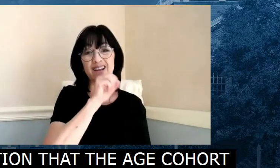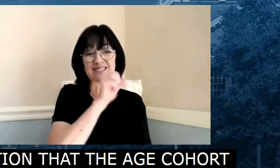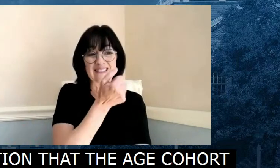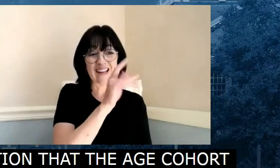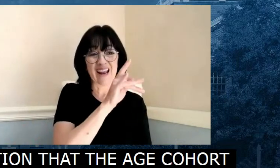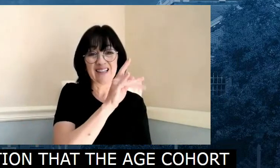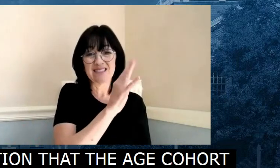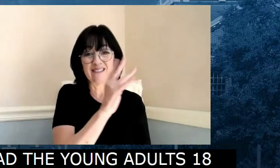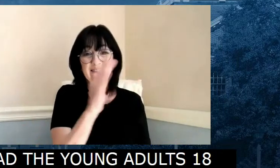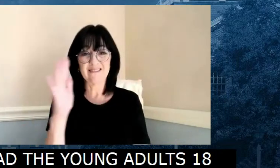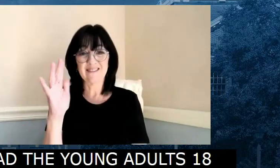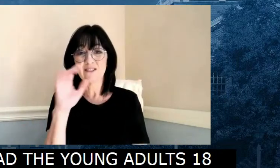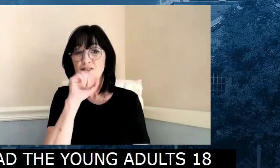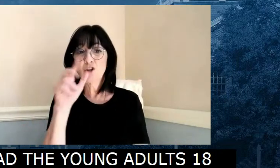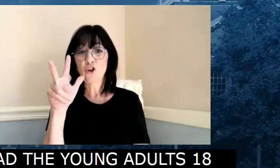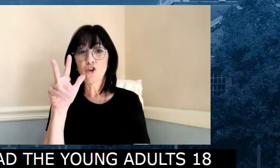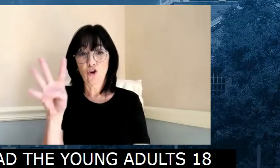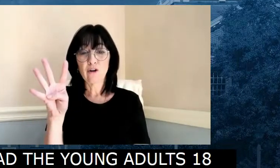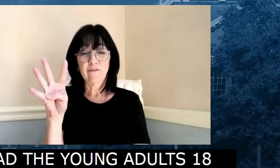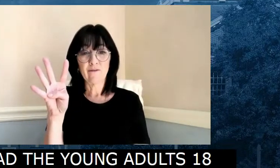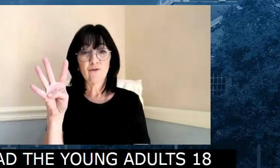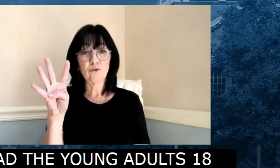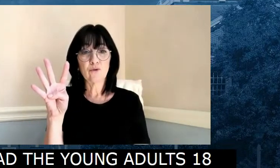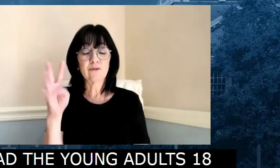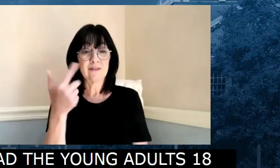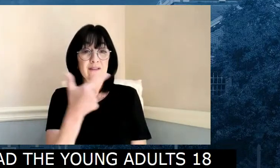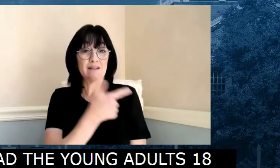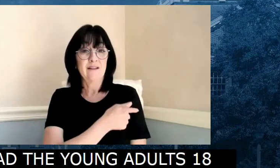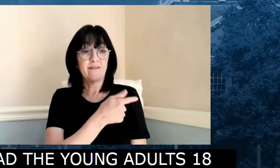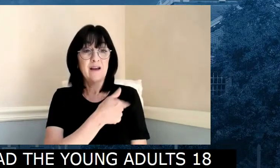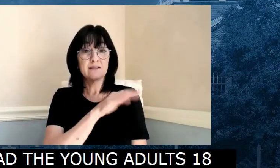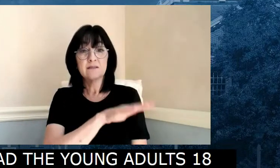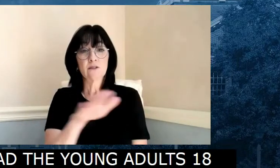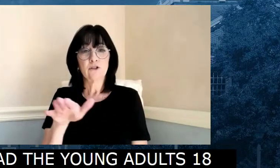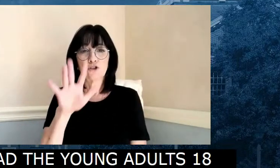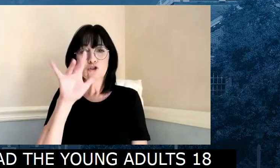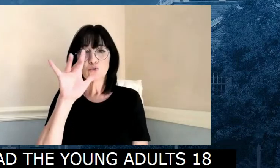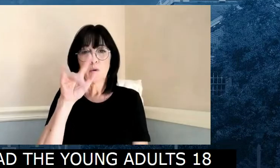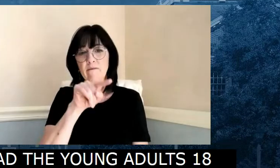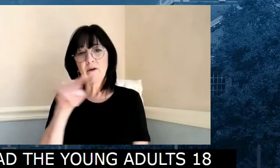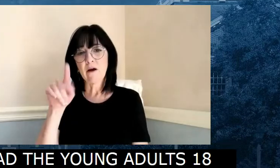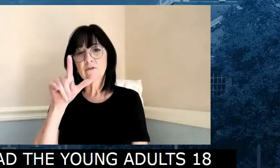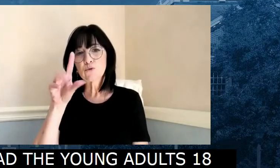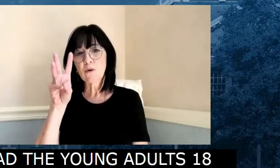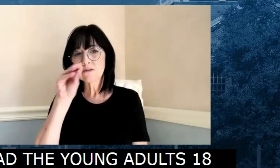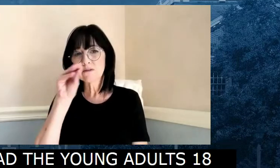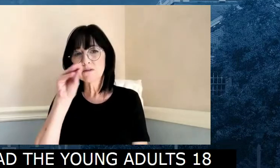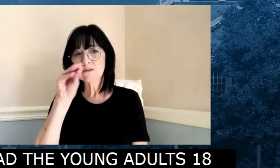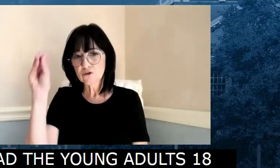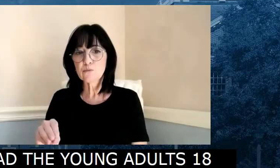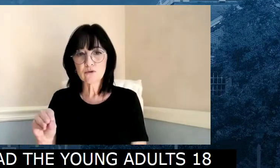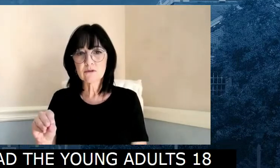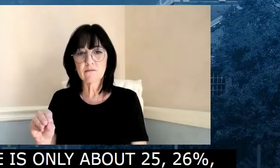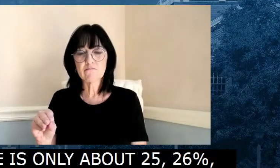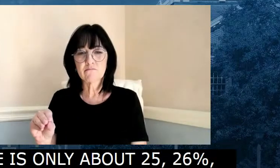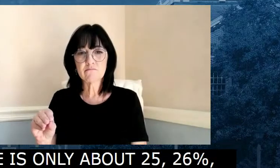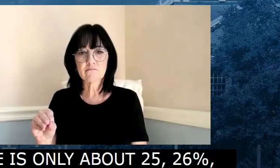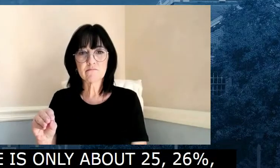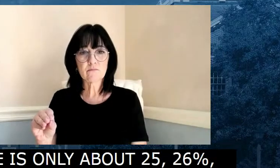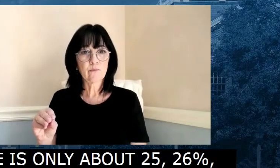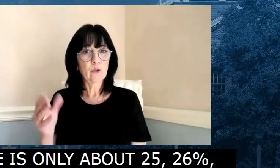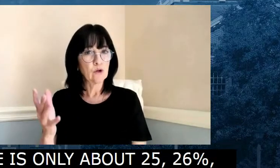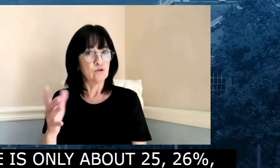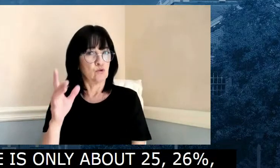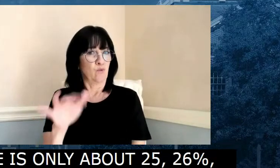the vaccination rate there is only about 25, 26% last time I looked. And so you've got a significant percentage of